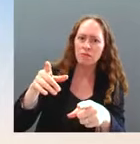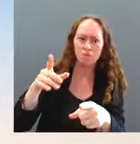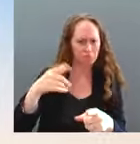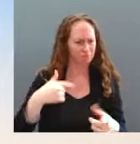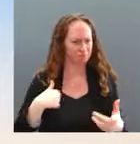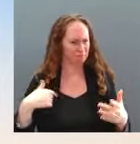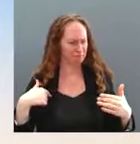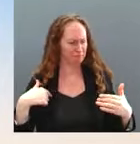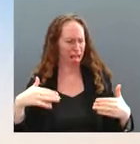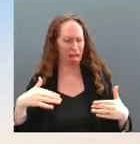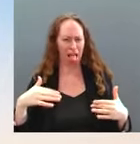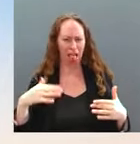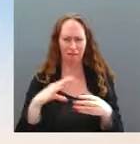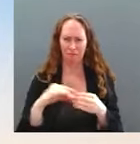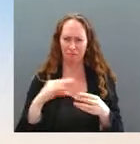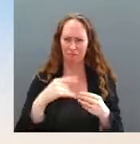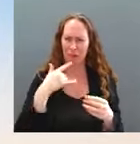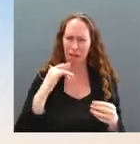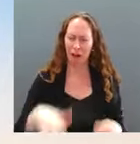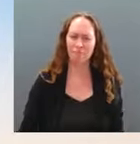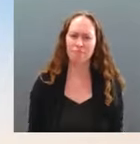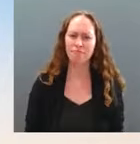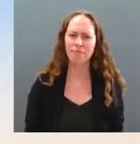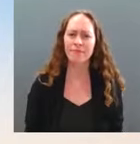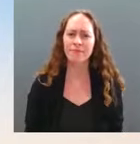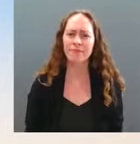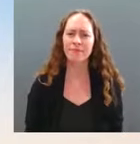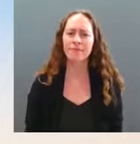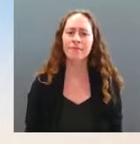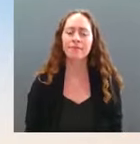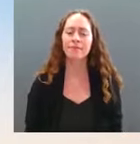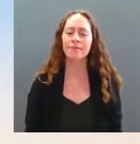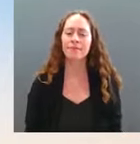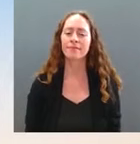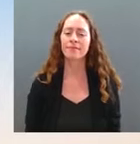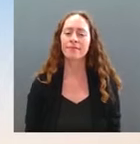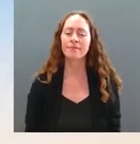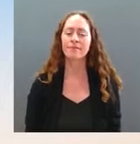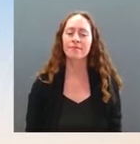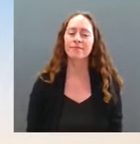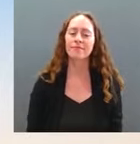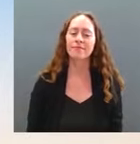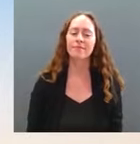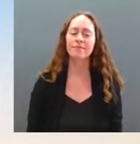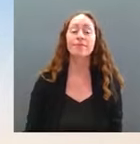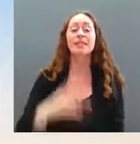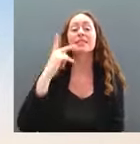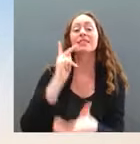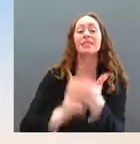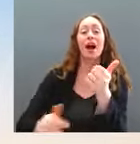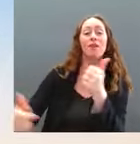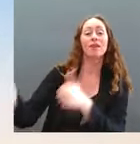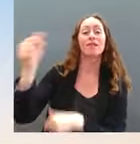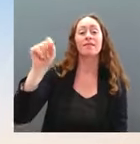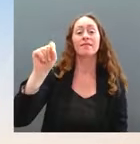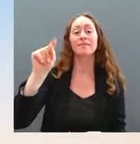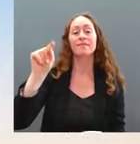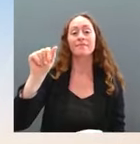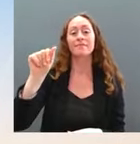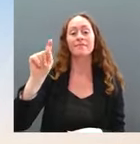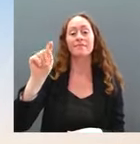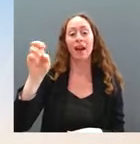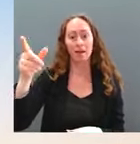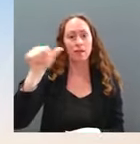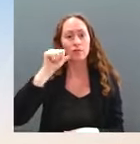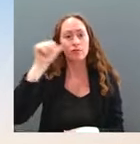Just to kind of follow up on that, the Secretary of State yesterday on the Russian language Telegram channel said, quote, we're looking at other systems, some of them